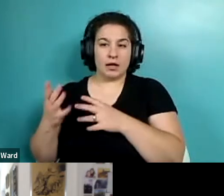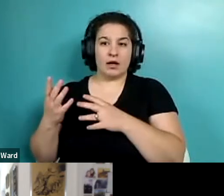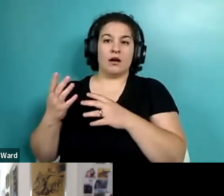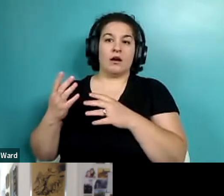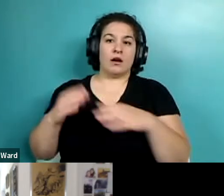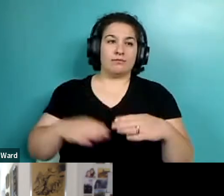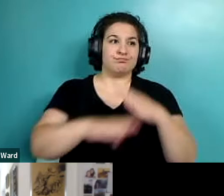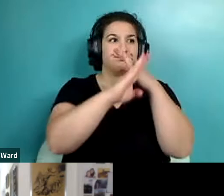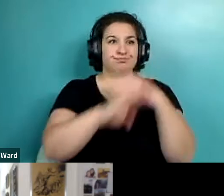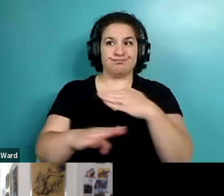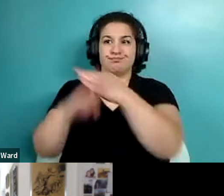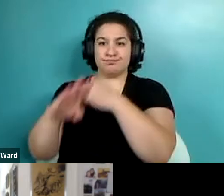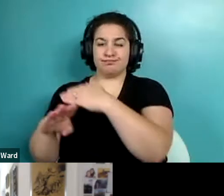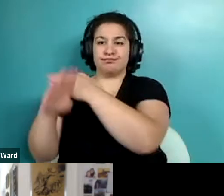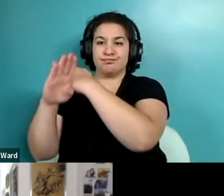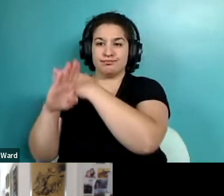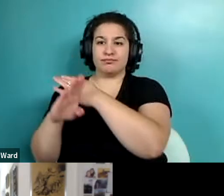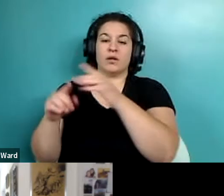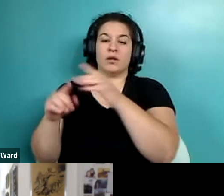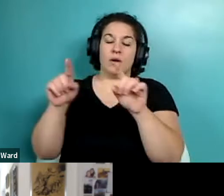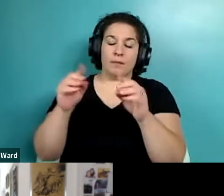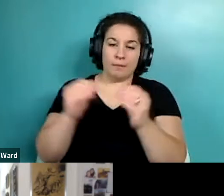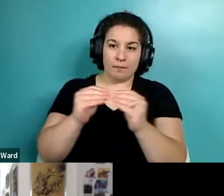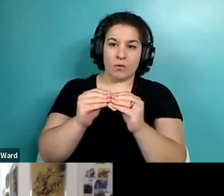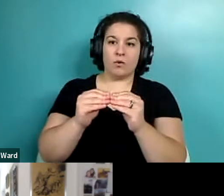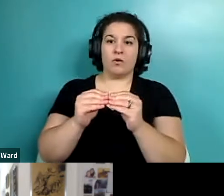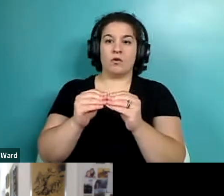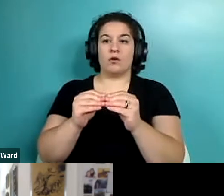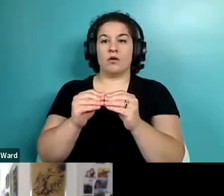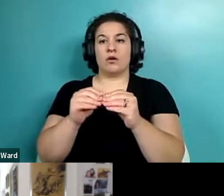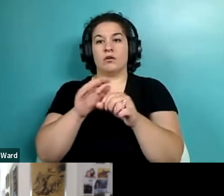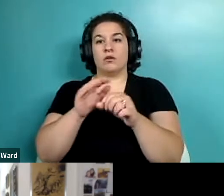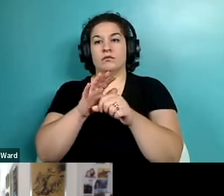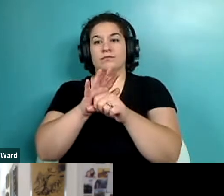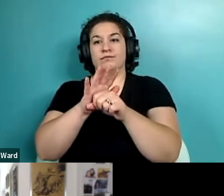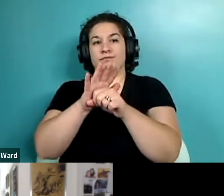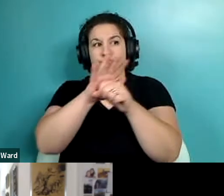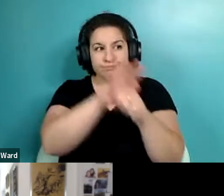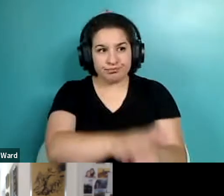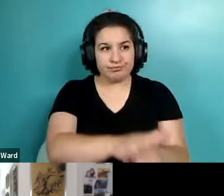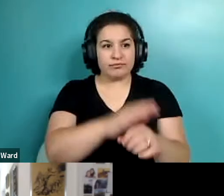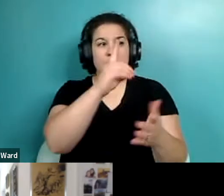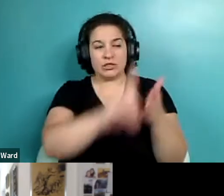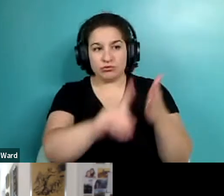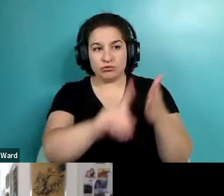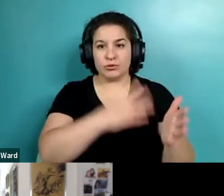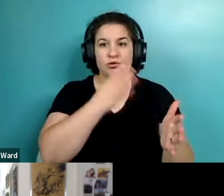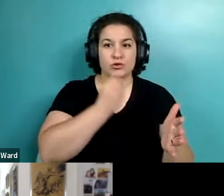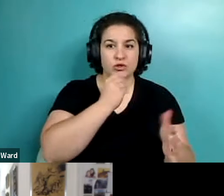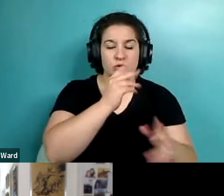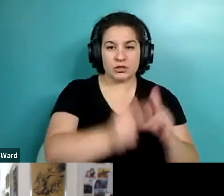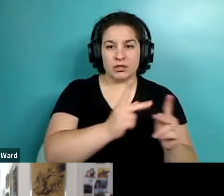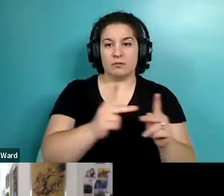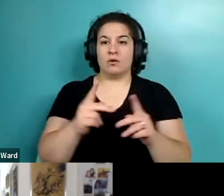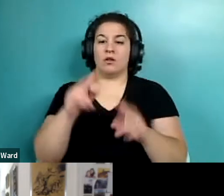forward, increasing anti-Semitism, issues around the Roe decision, on and on. So I am